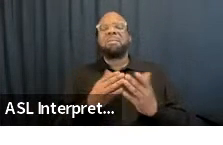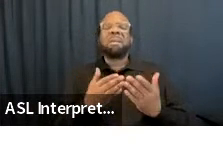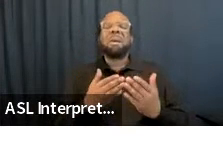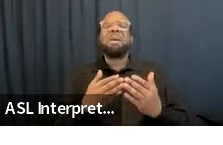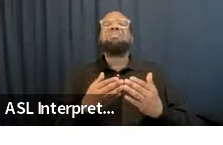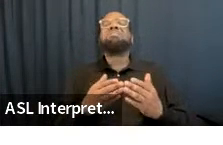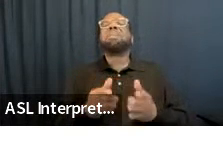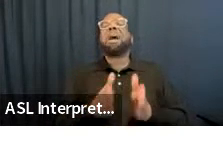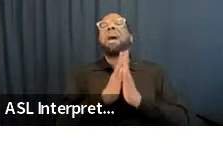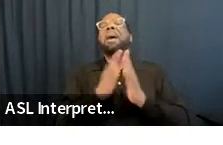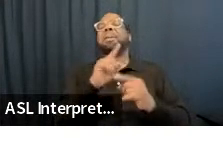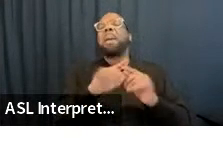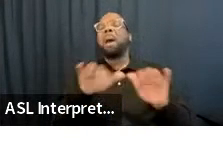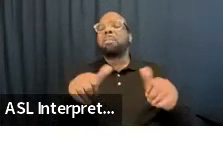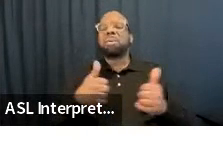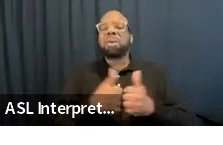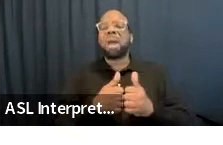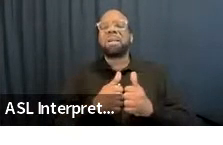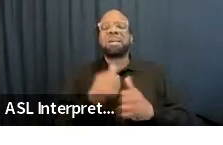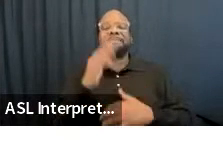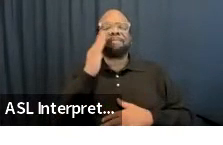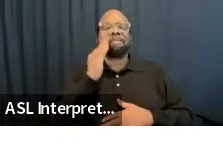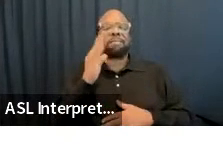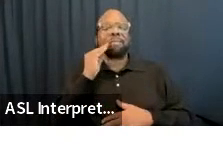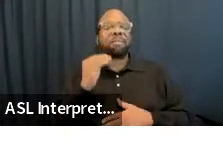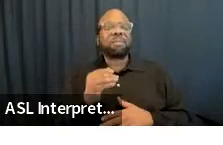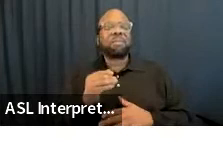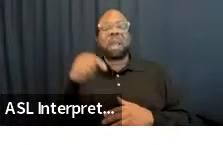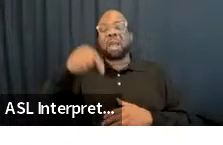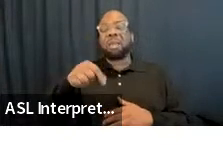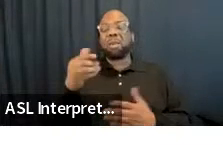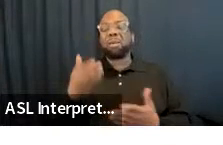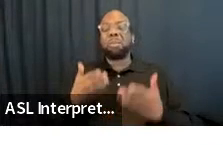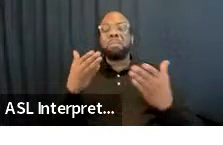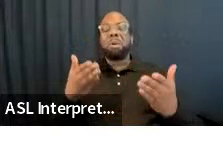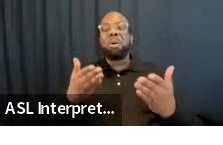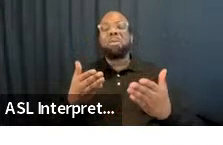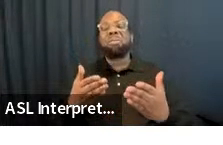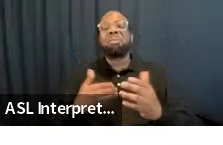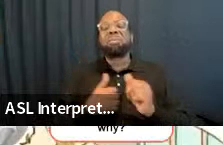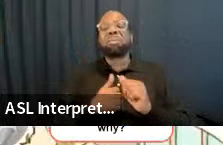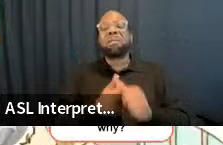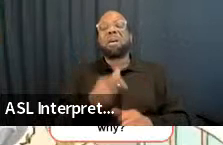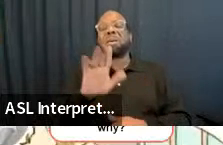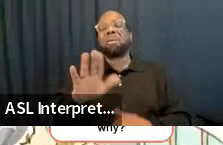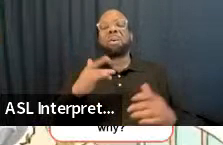face. And this proposal has been shaped by your concerns. Next slide, please.